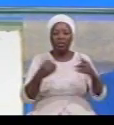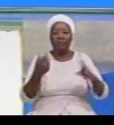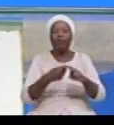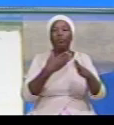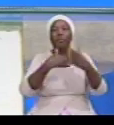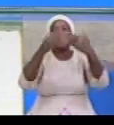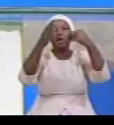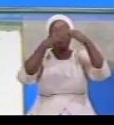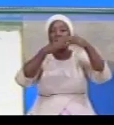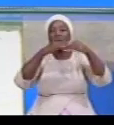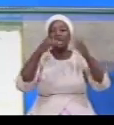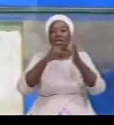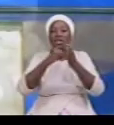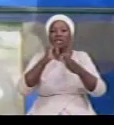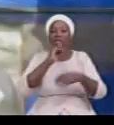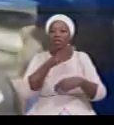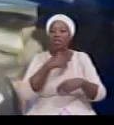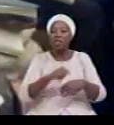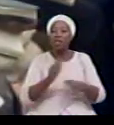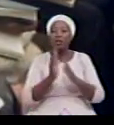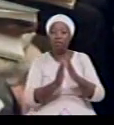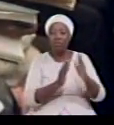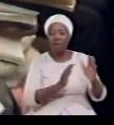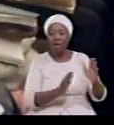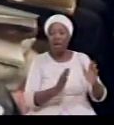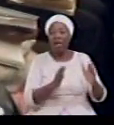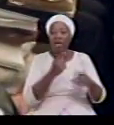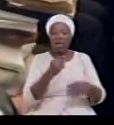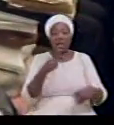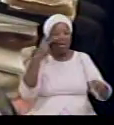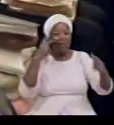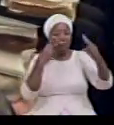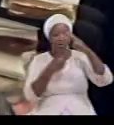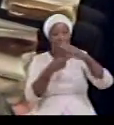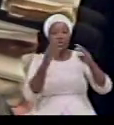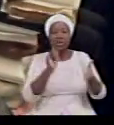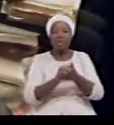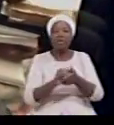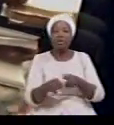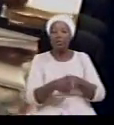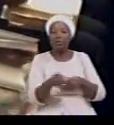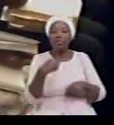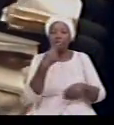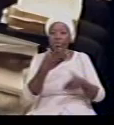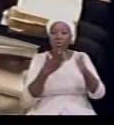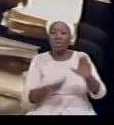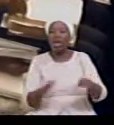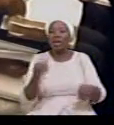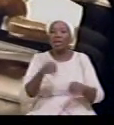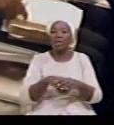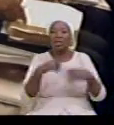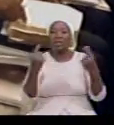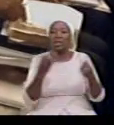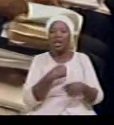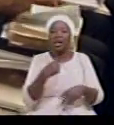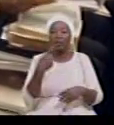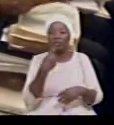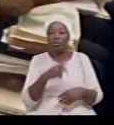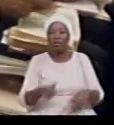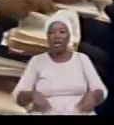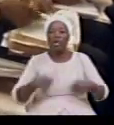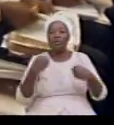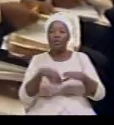die in sin, who live in sin until death, the judgment of final